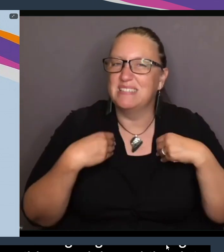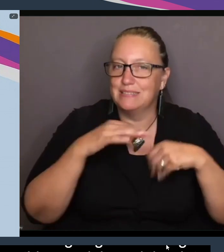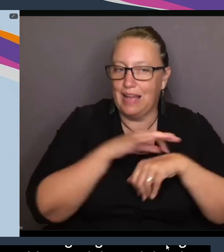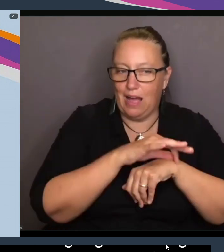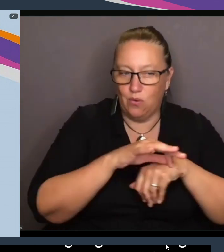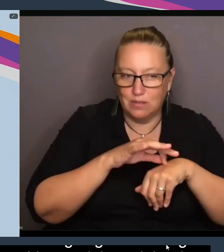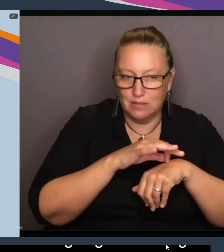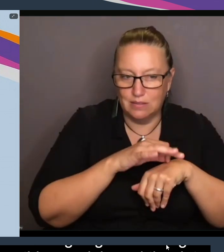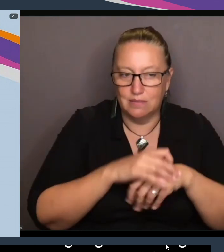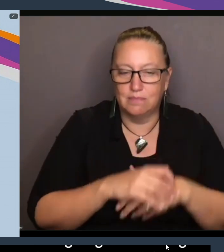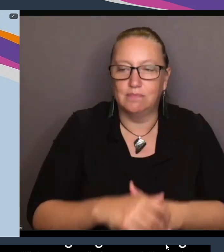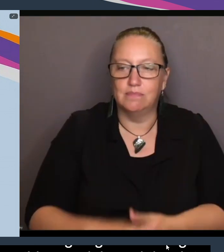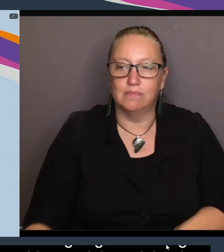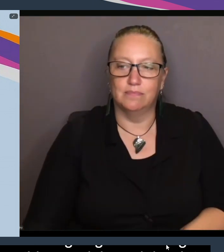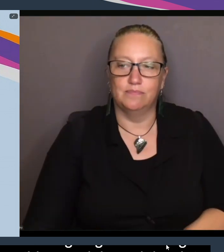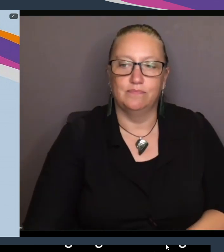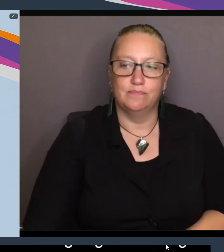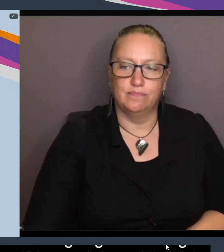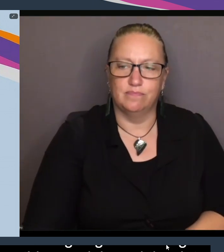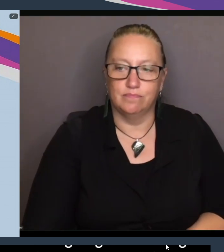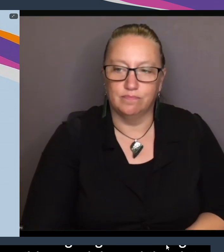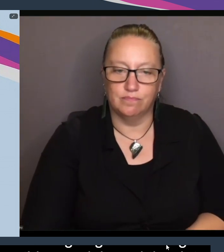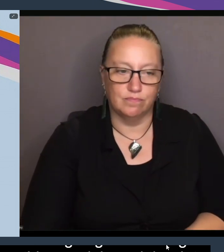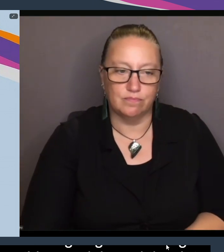want this to be fun,